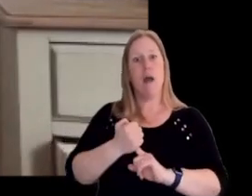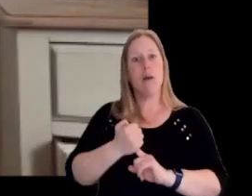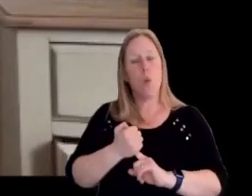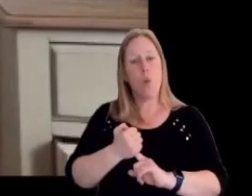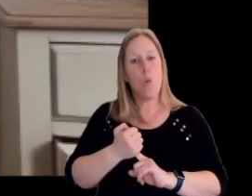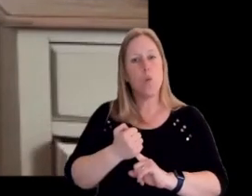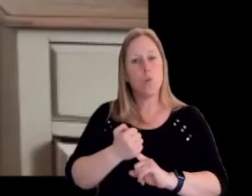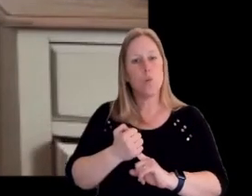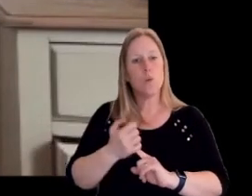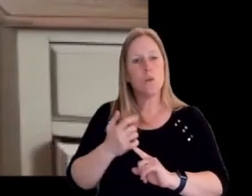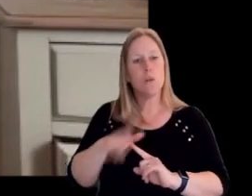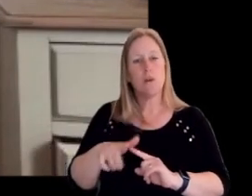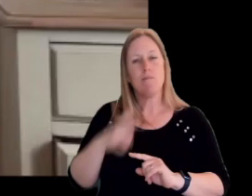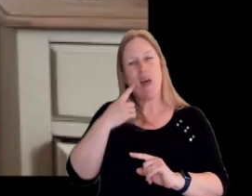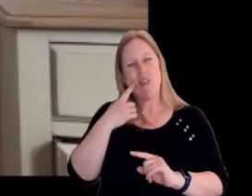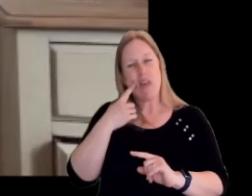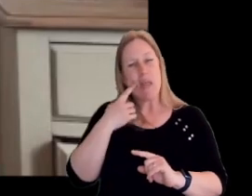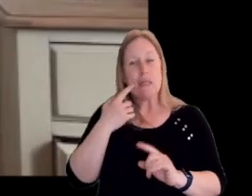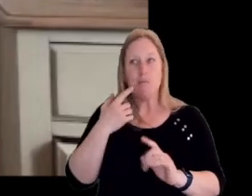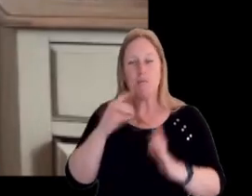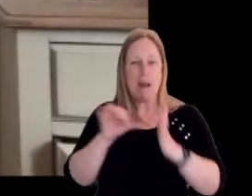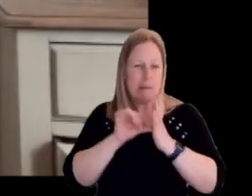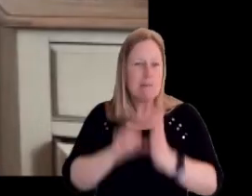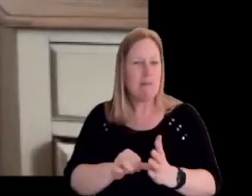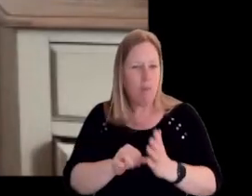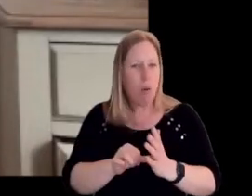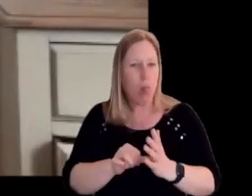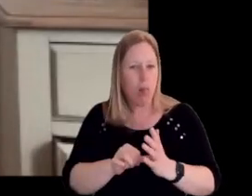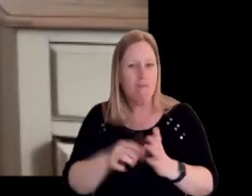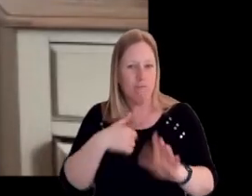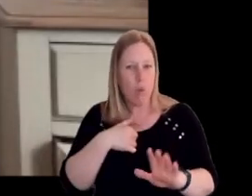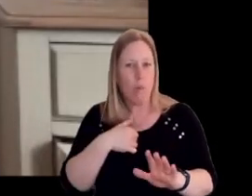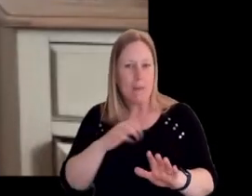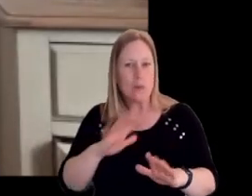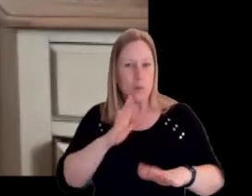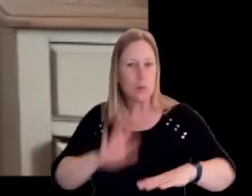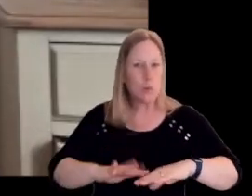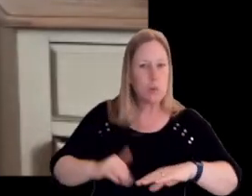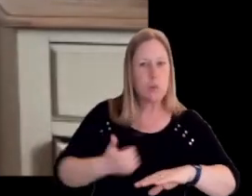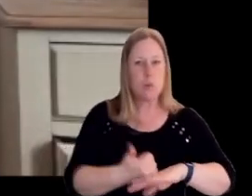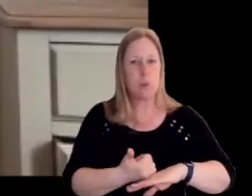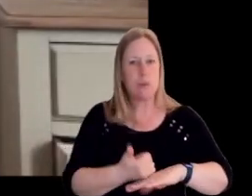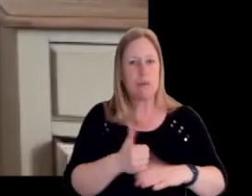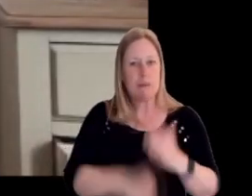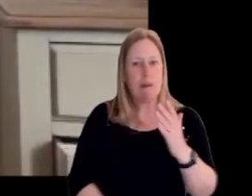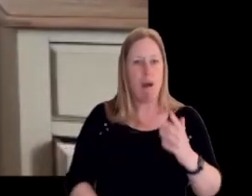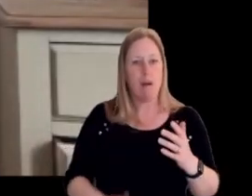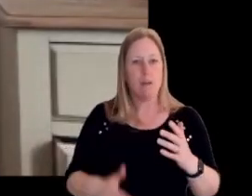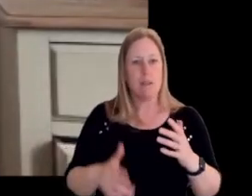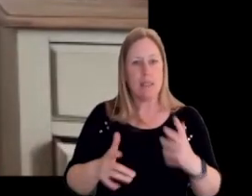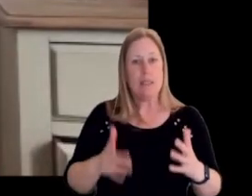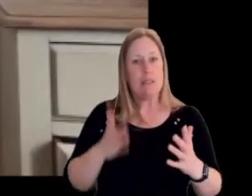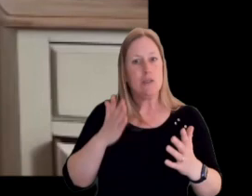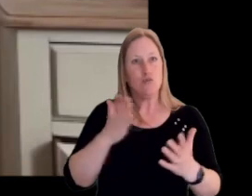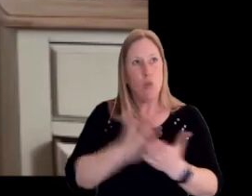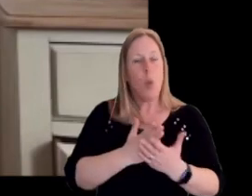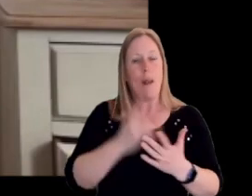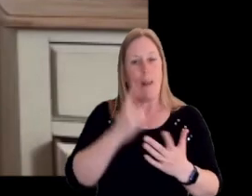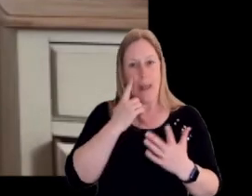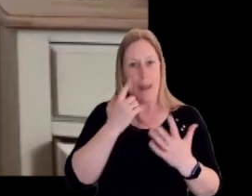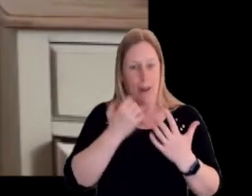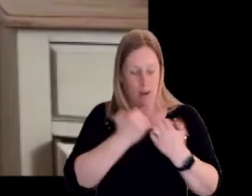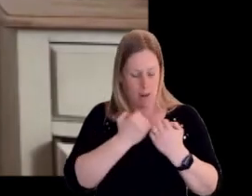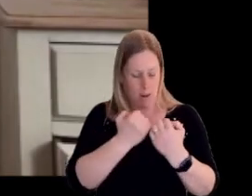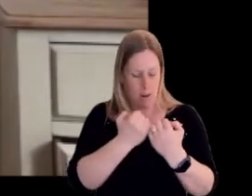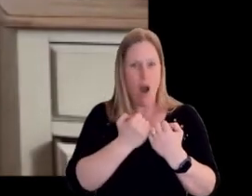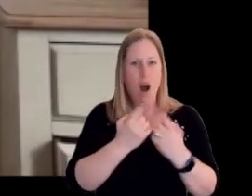and it's probably the hardest thing to implement, is to truly honor